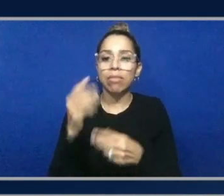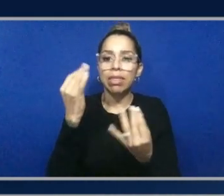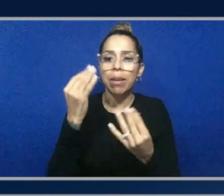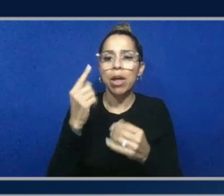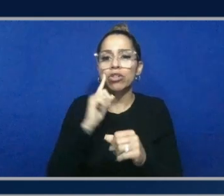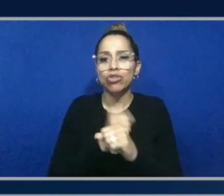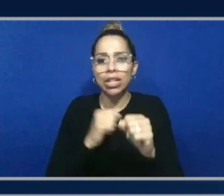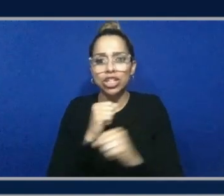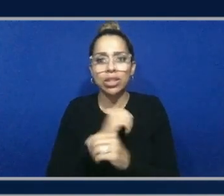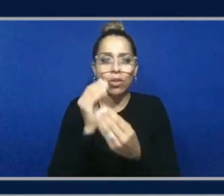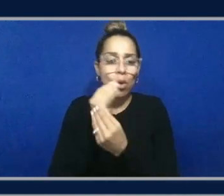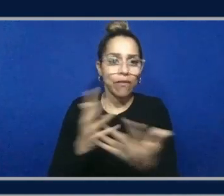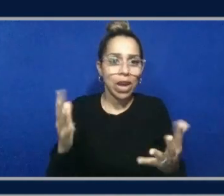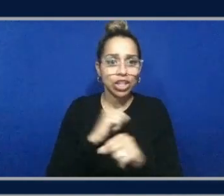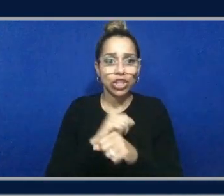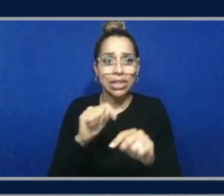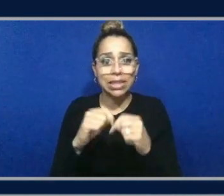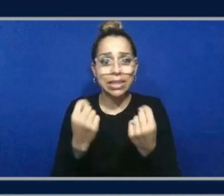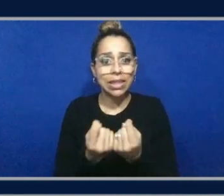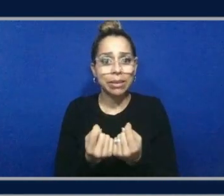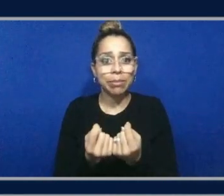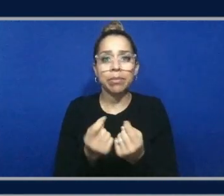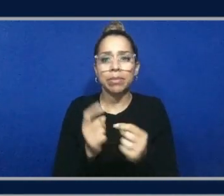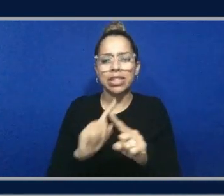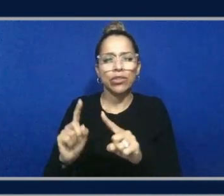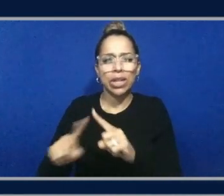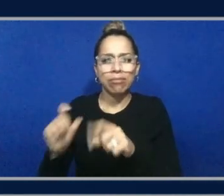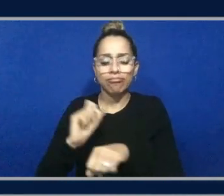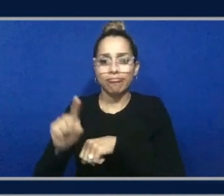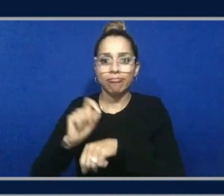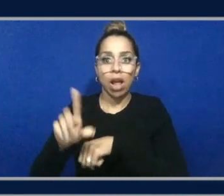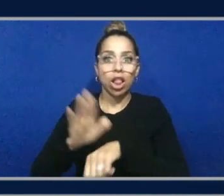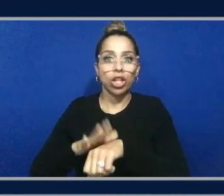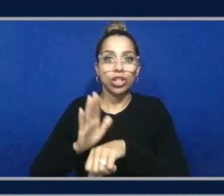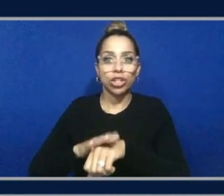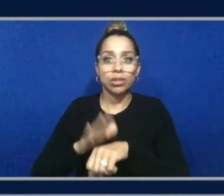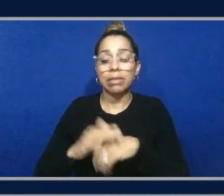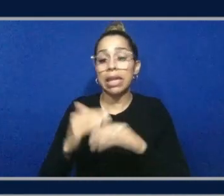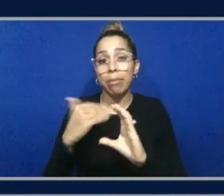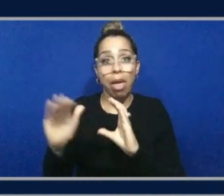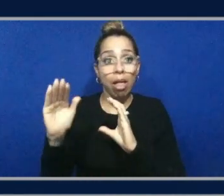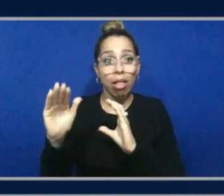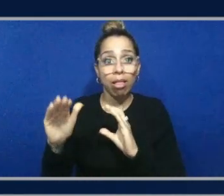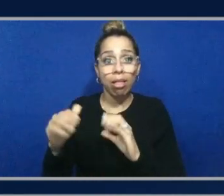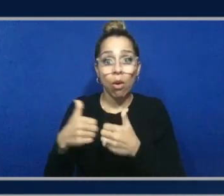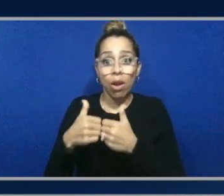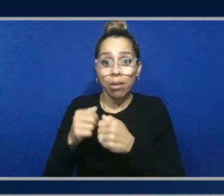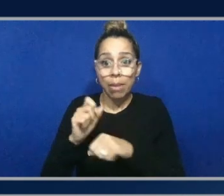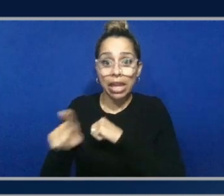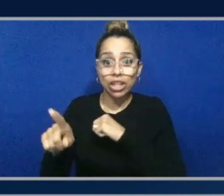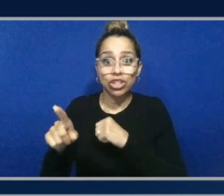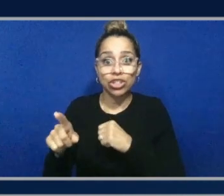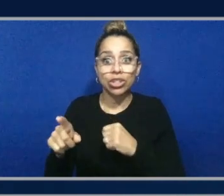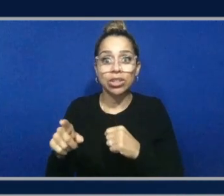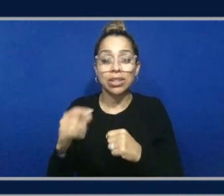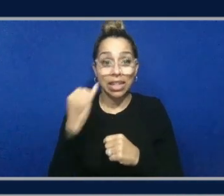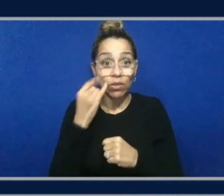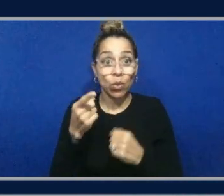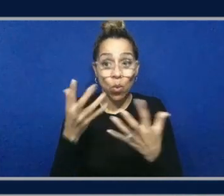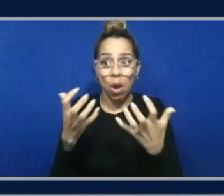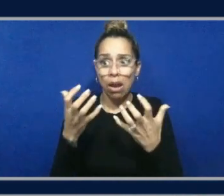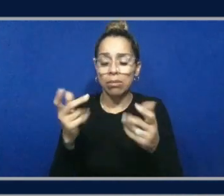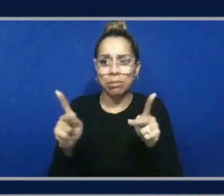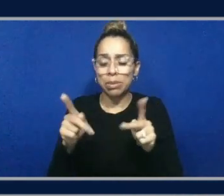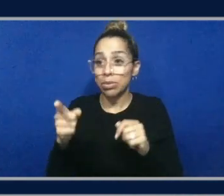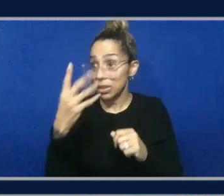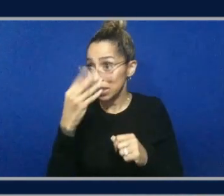whether it's email or pager, but basically if you have one thing you want to wake up people in the middle of the night on, these types of findings. That's a big my